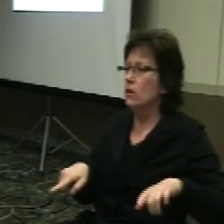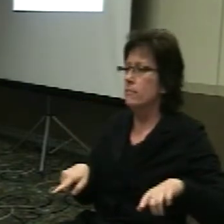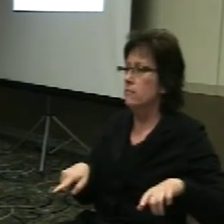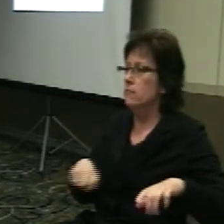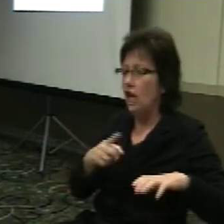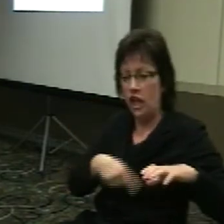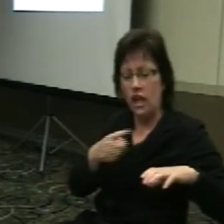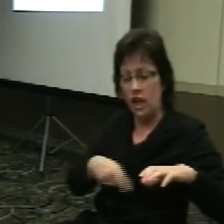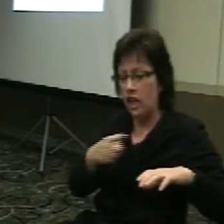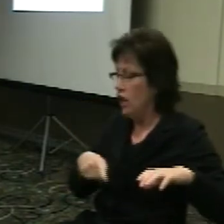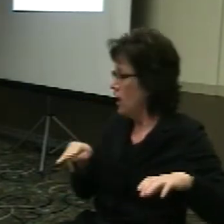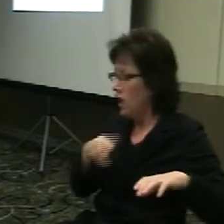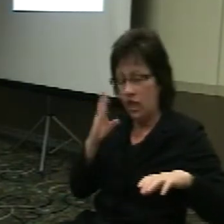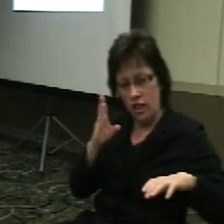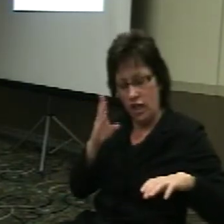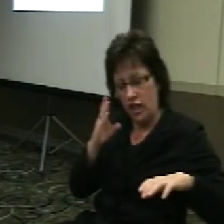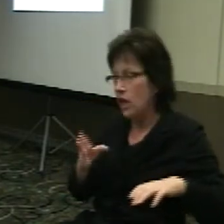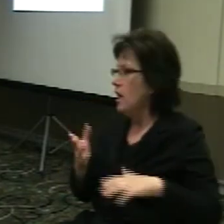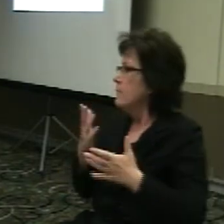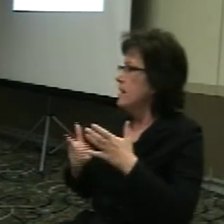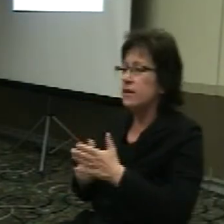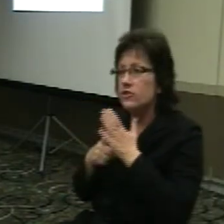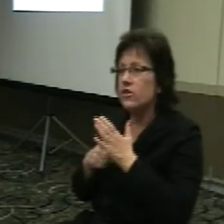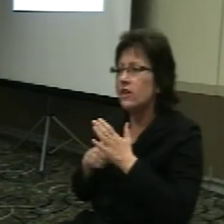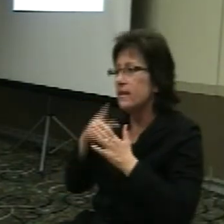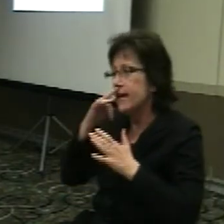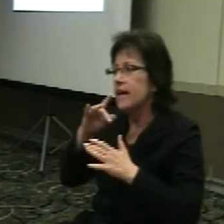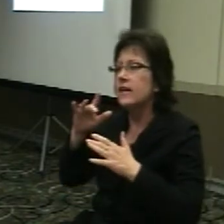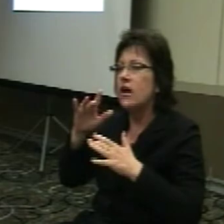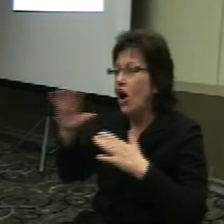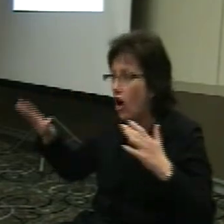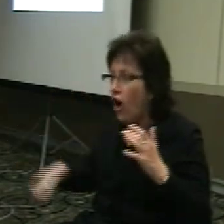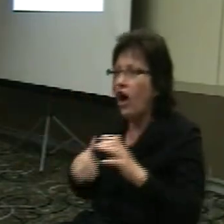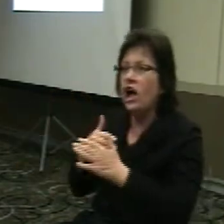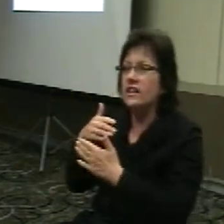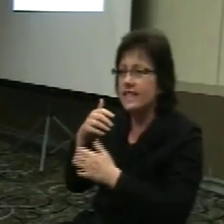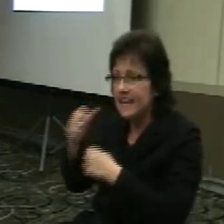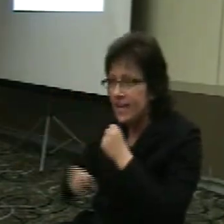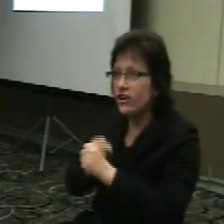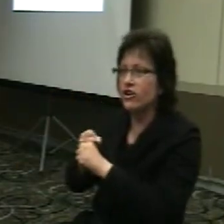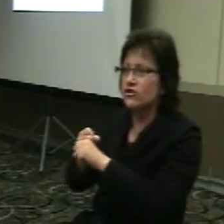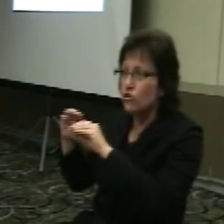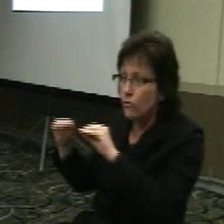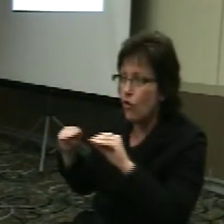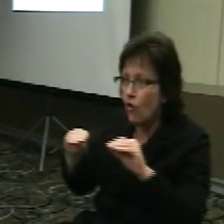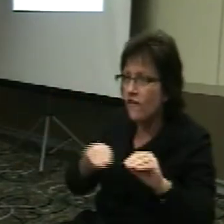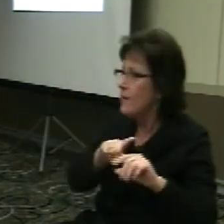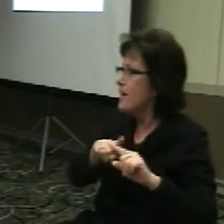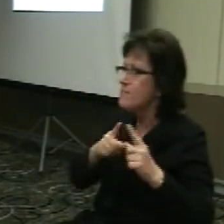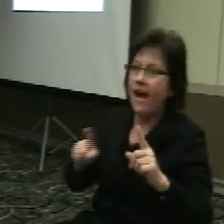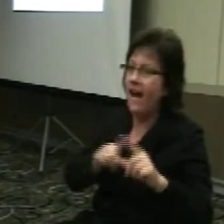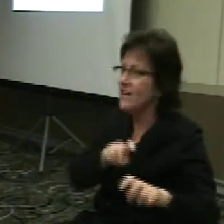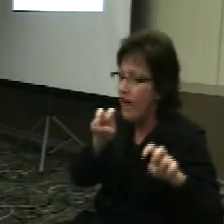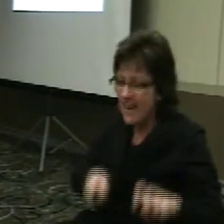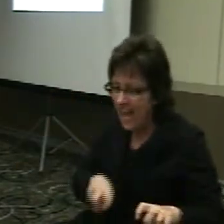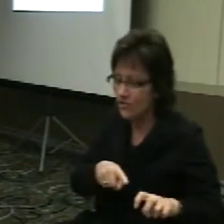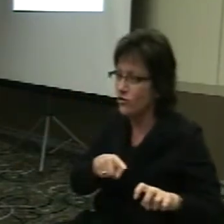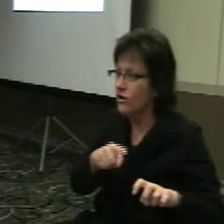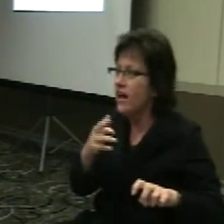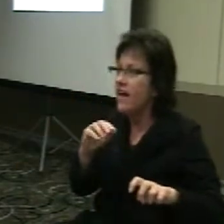Right? Now, it may have taken the kid all year to get over there. All right? He's kept, right? But he's there. There's the hamster